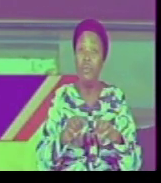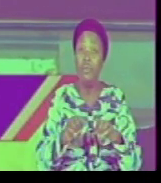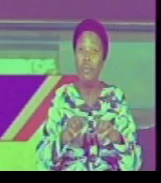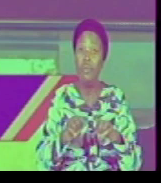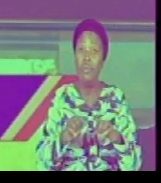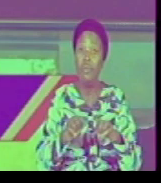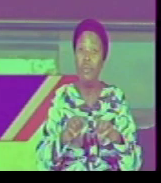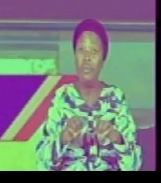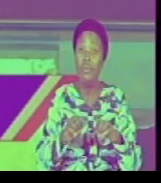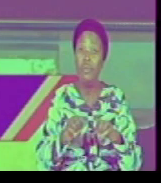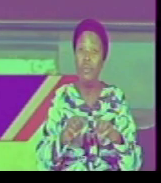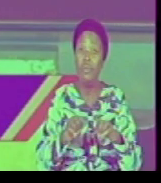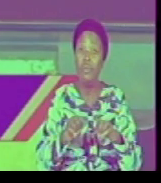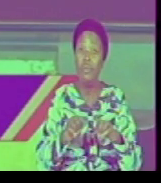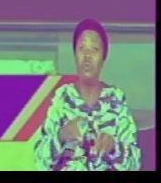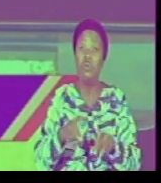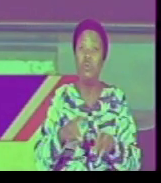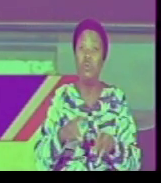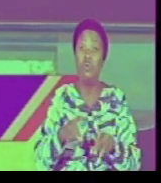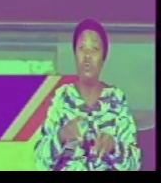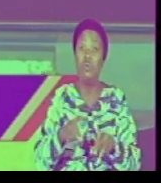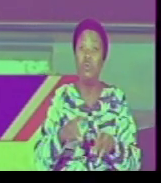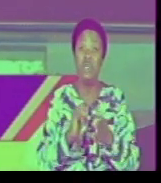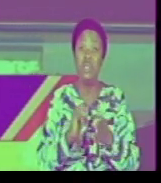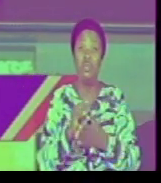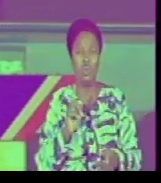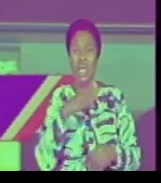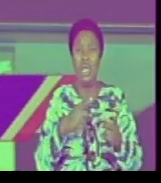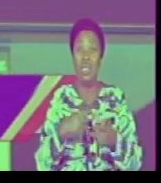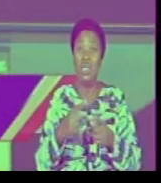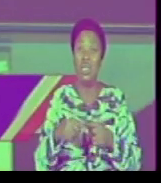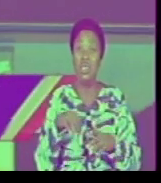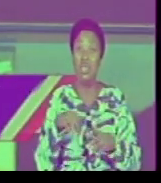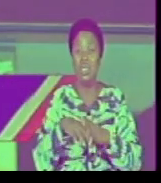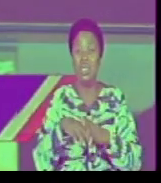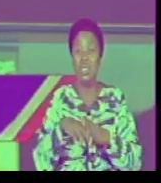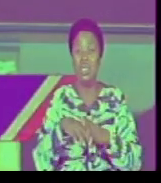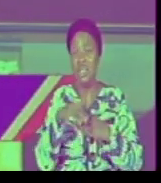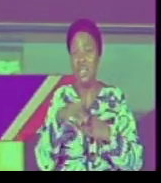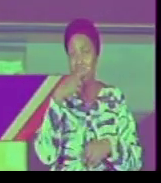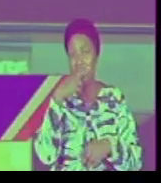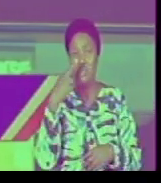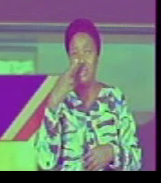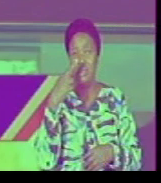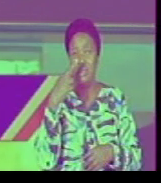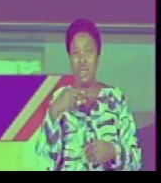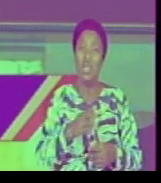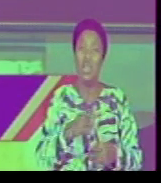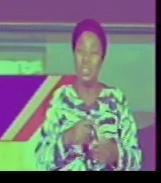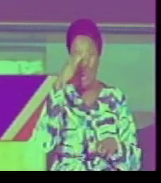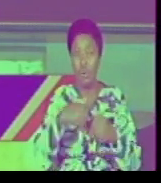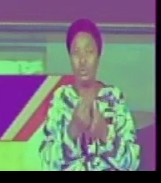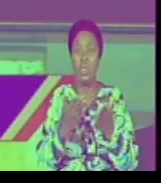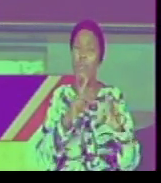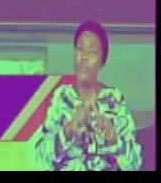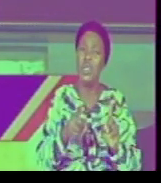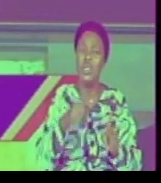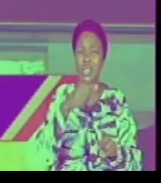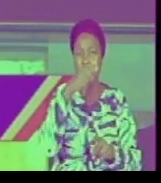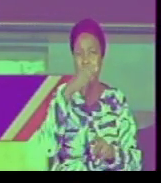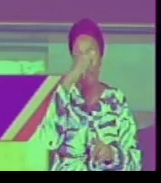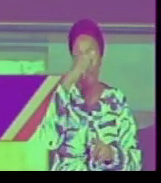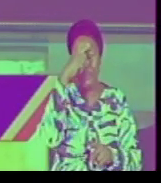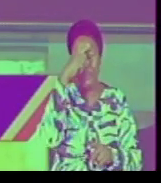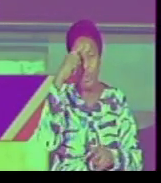expecting anybody to come and eat in their restaurant. Well, they know how to serve, but because of the problem they're having with